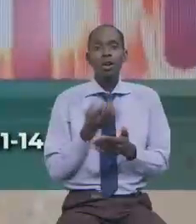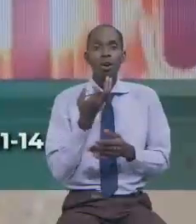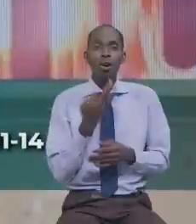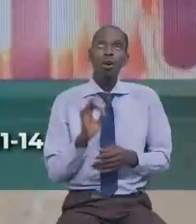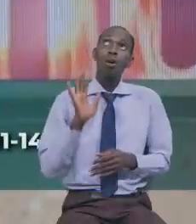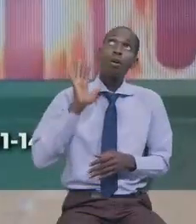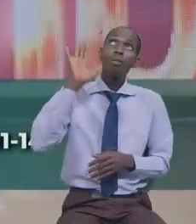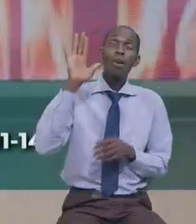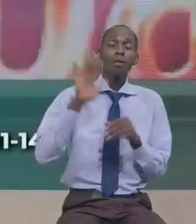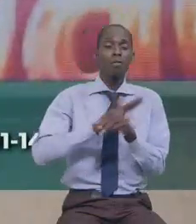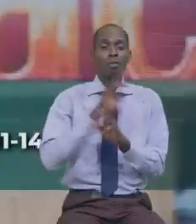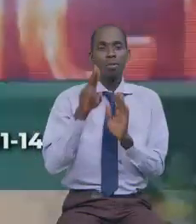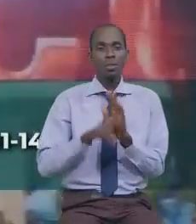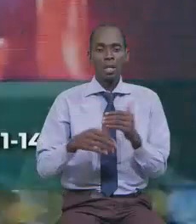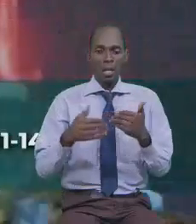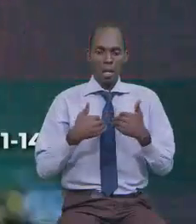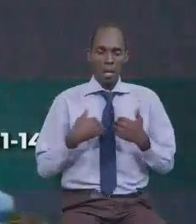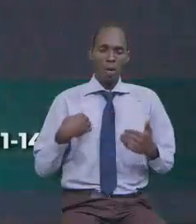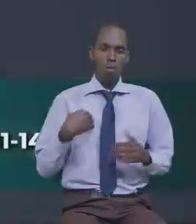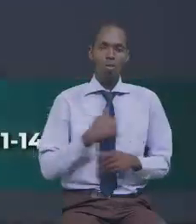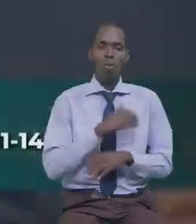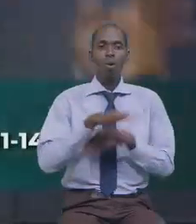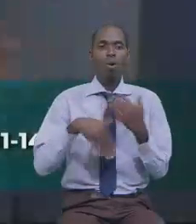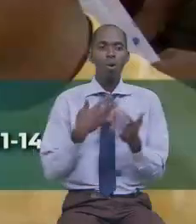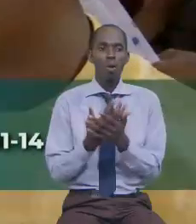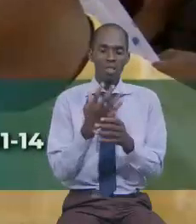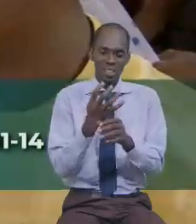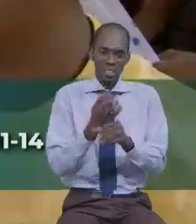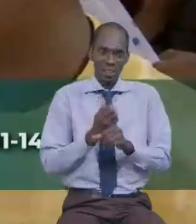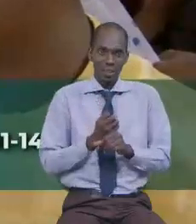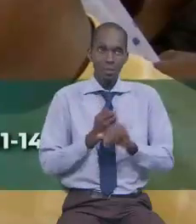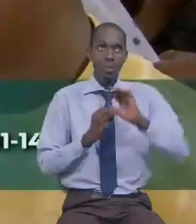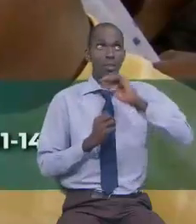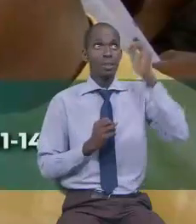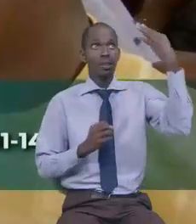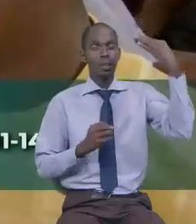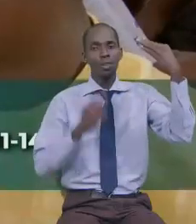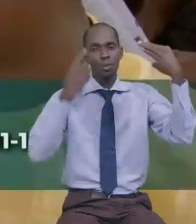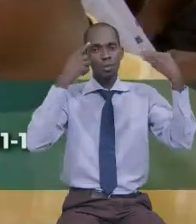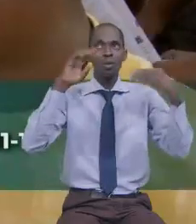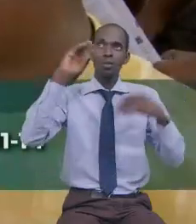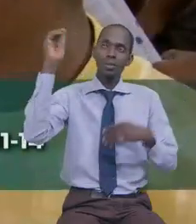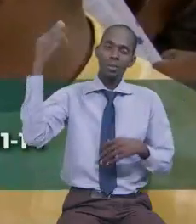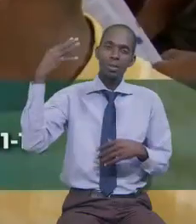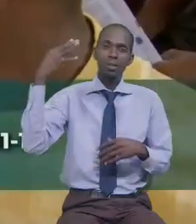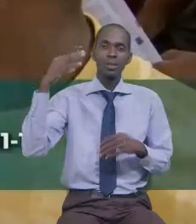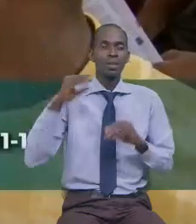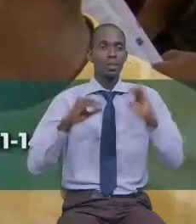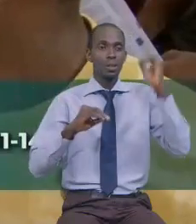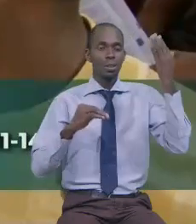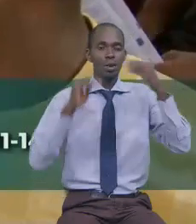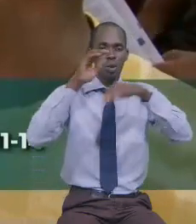all received grace for grace. Grace upon grace. Grace after